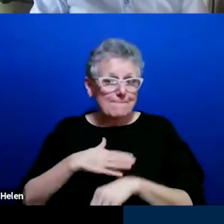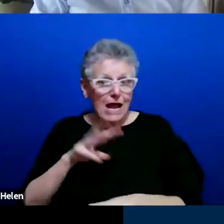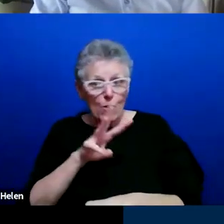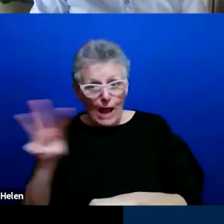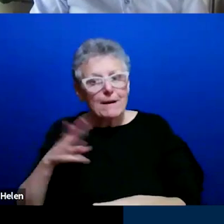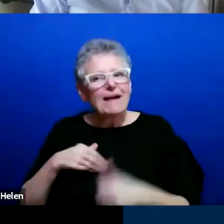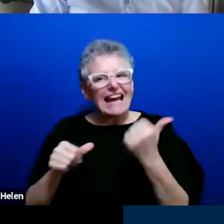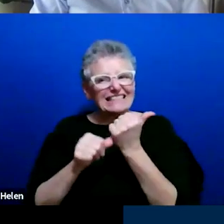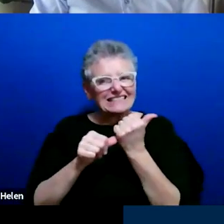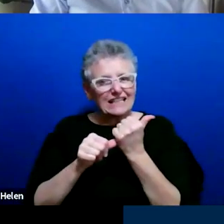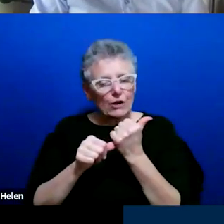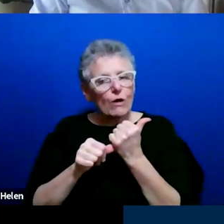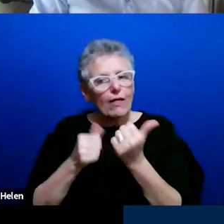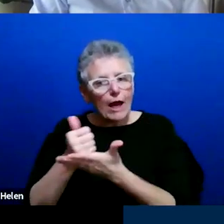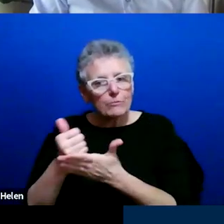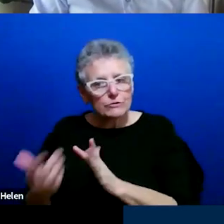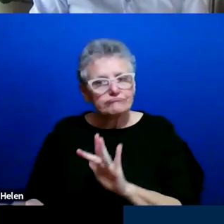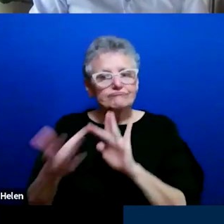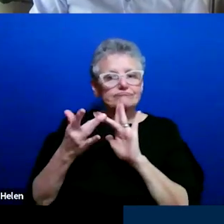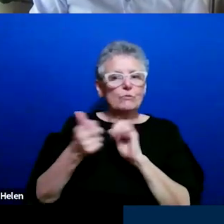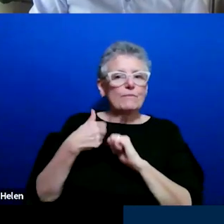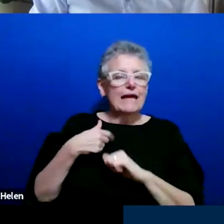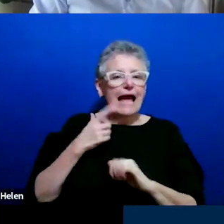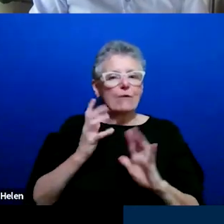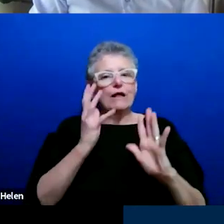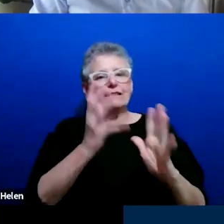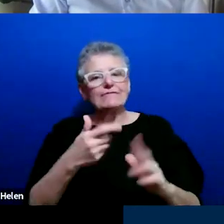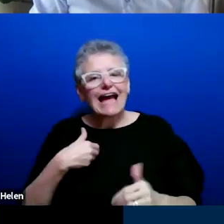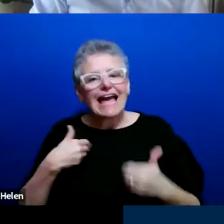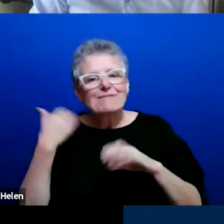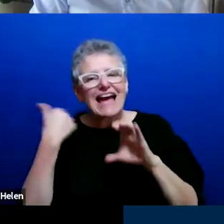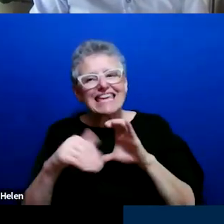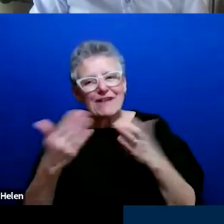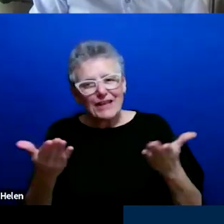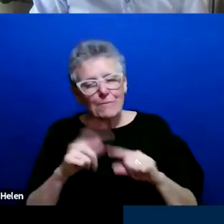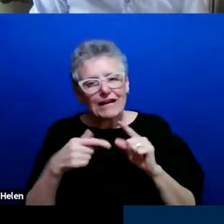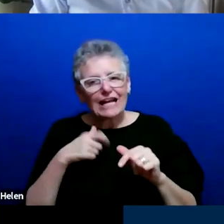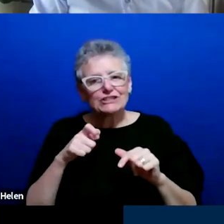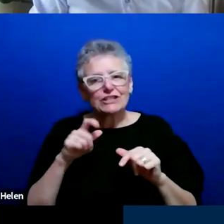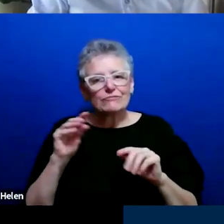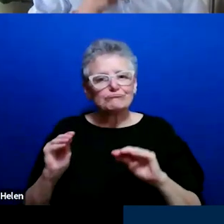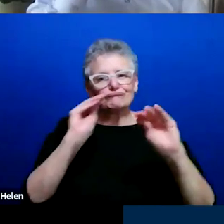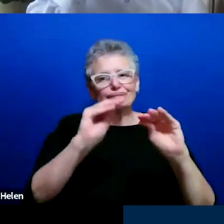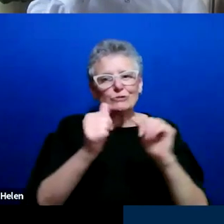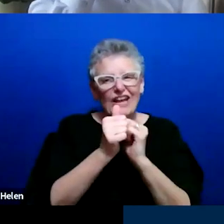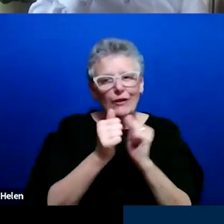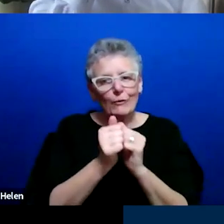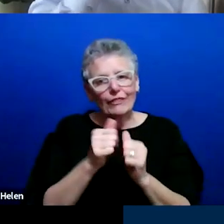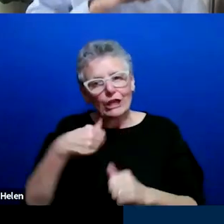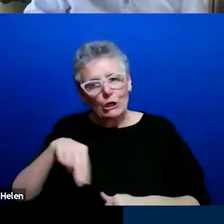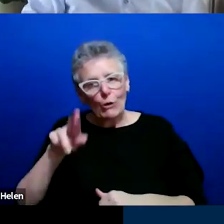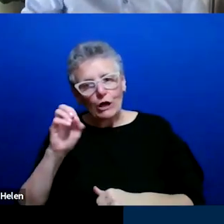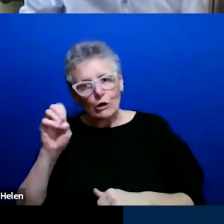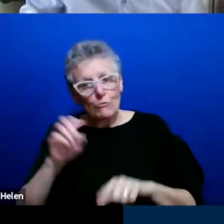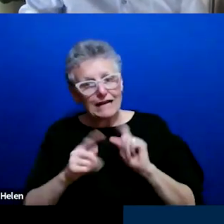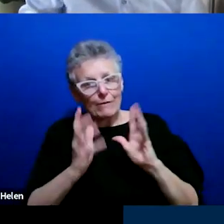assistant will get you right in contact with me. I'm just going to leave this up. I had my email over here, but I probably should have put it on the previous slide. So I'm going to leave that up in case